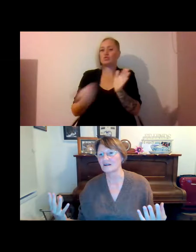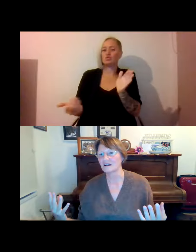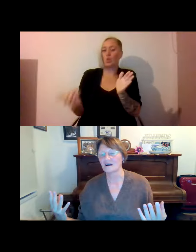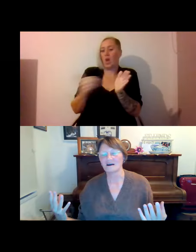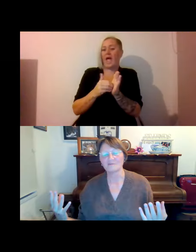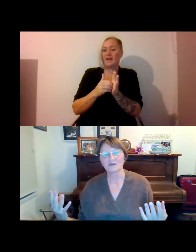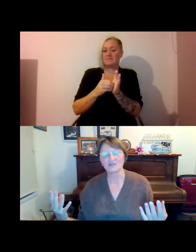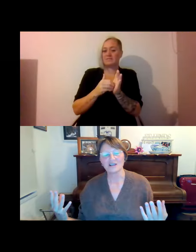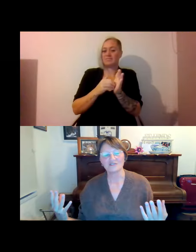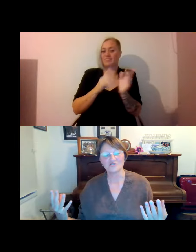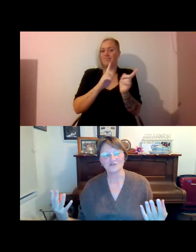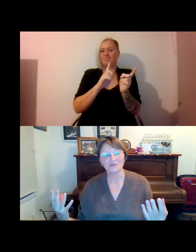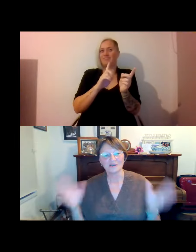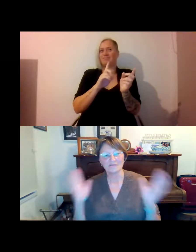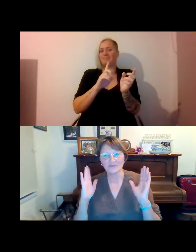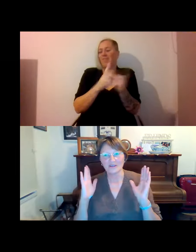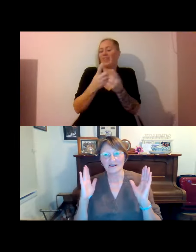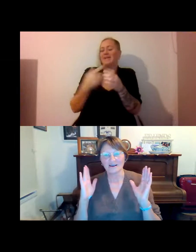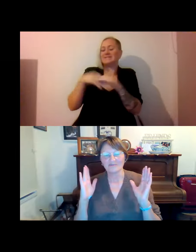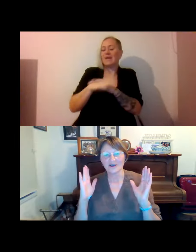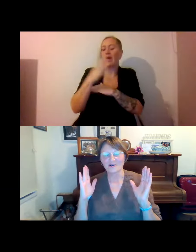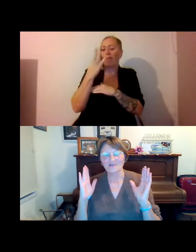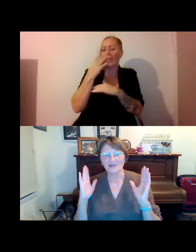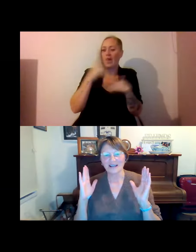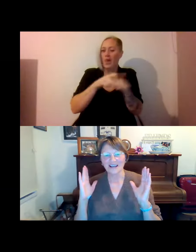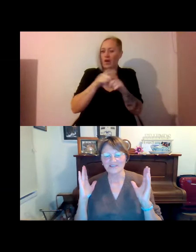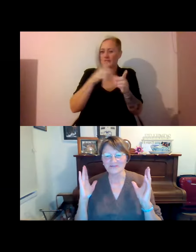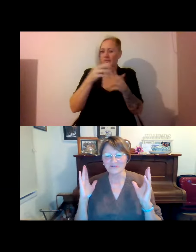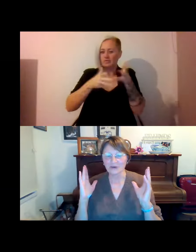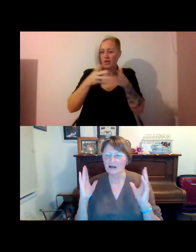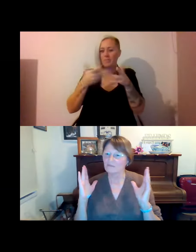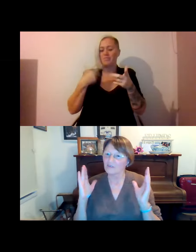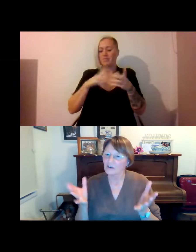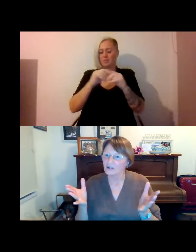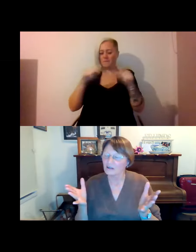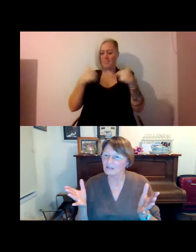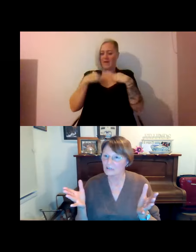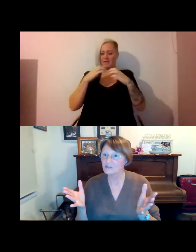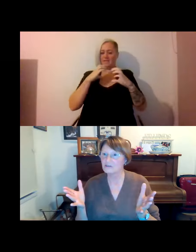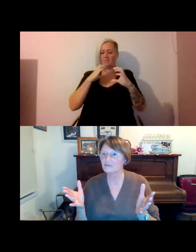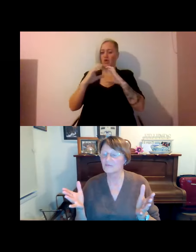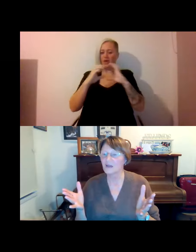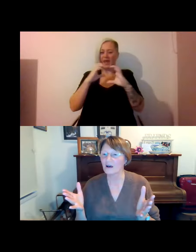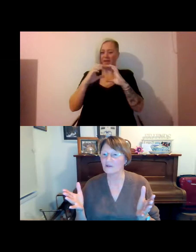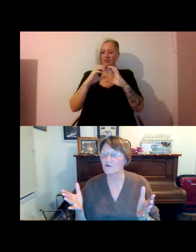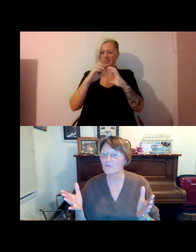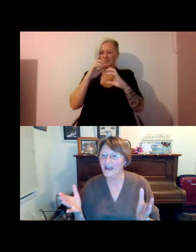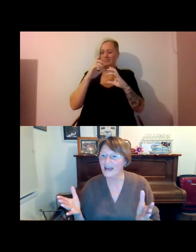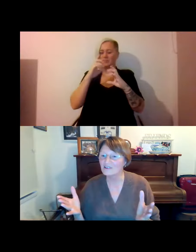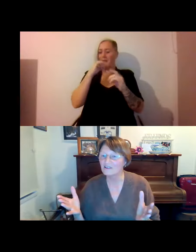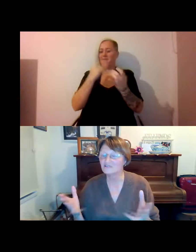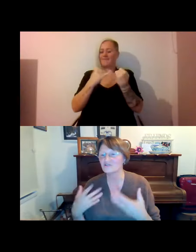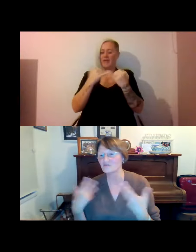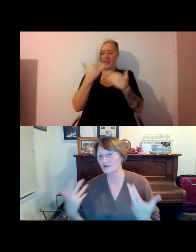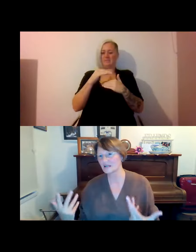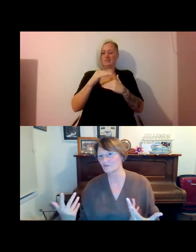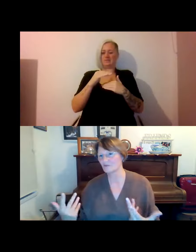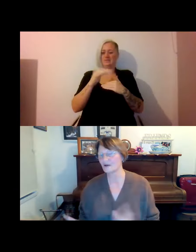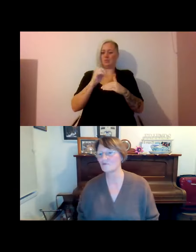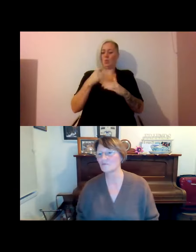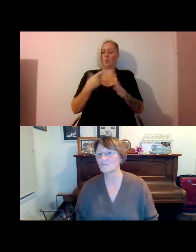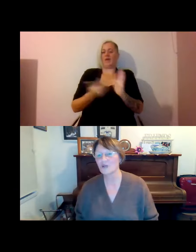signing. We tend to be, with our communication, very limited in what we add to